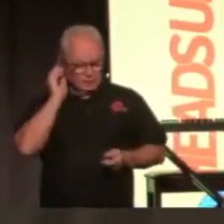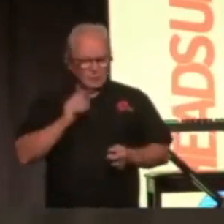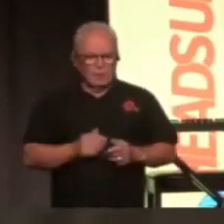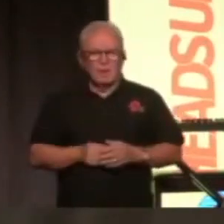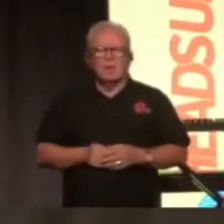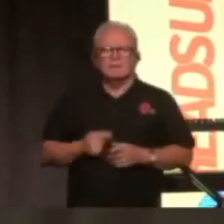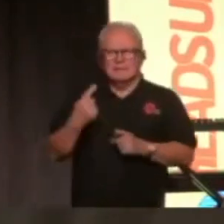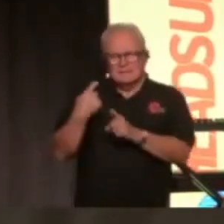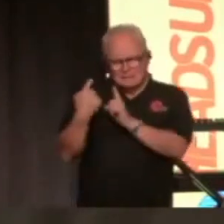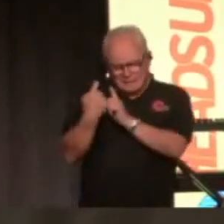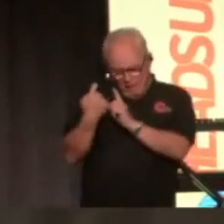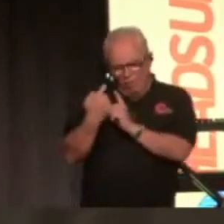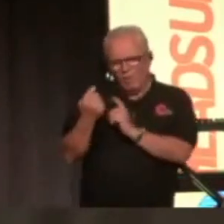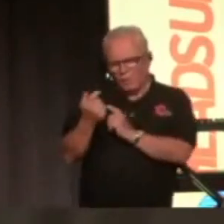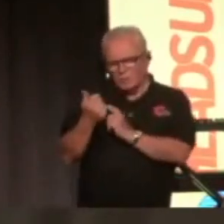almost stepped out